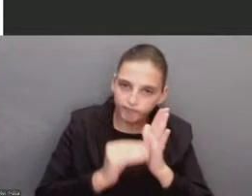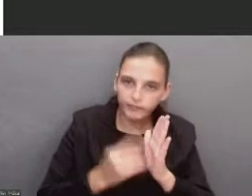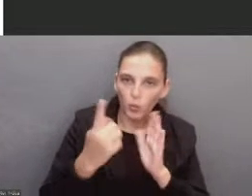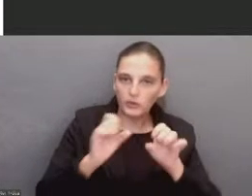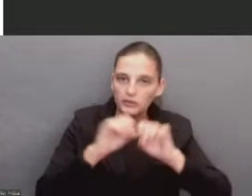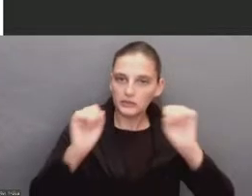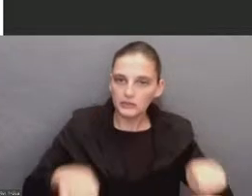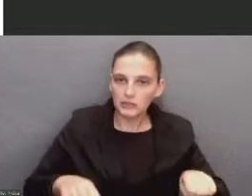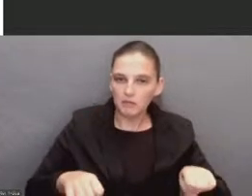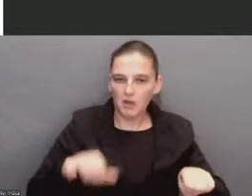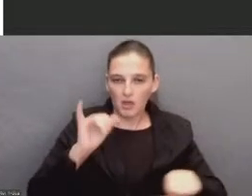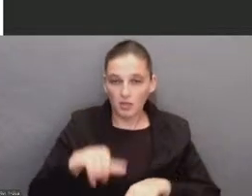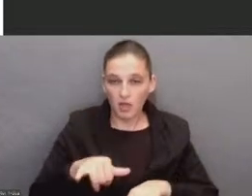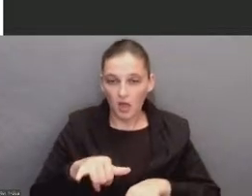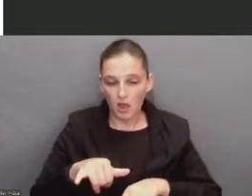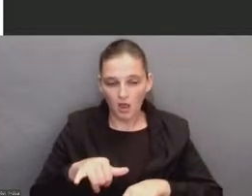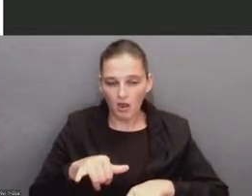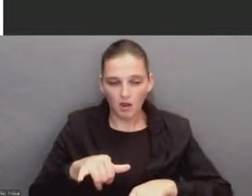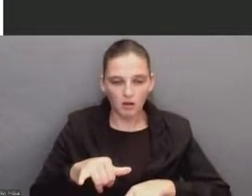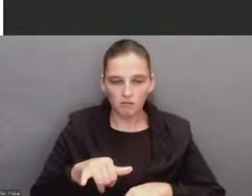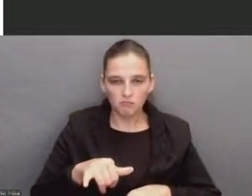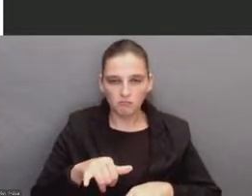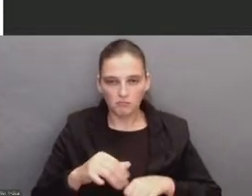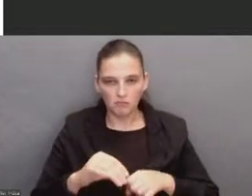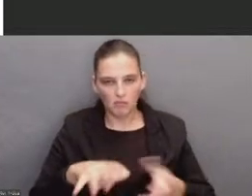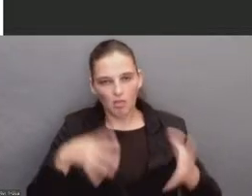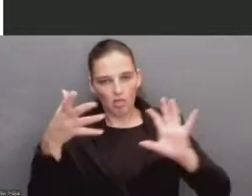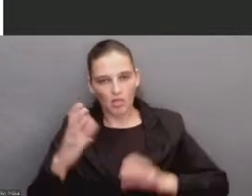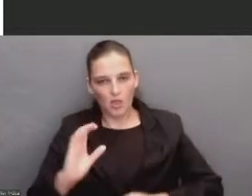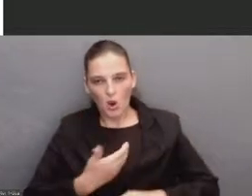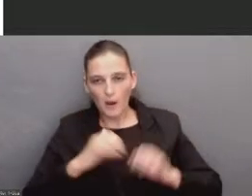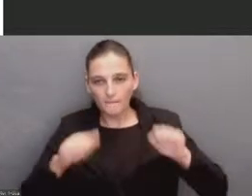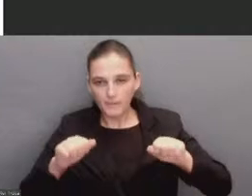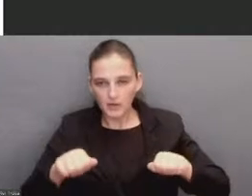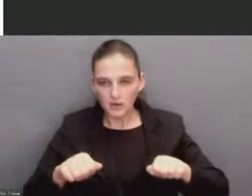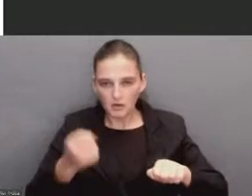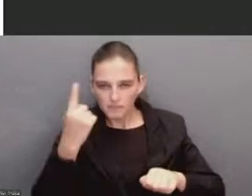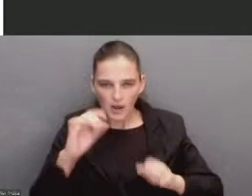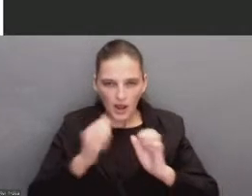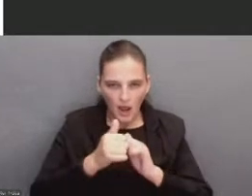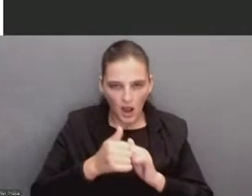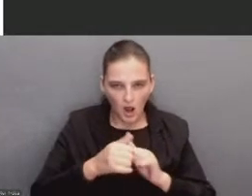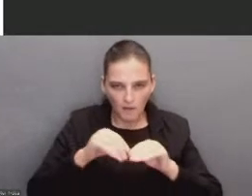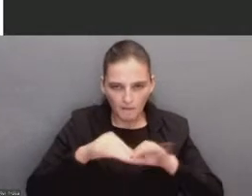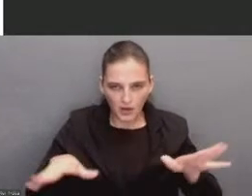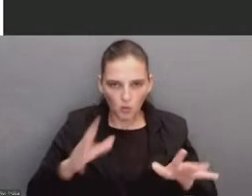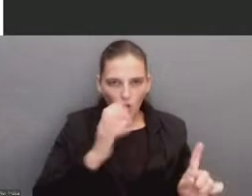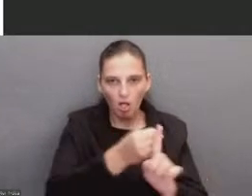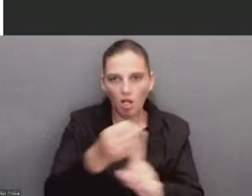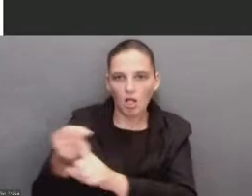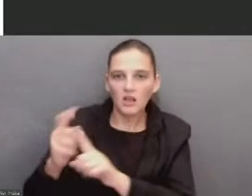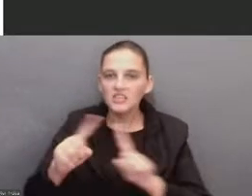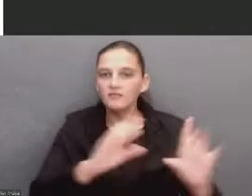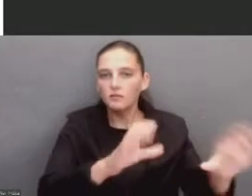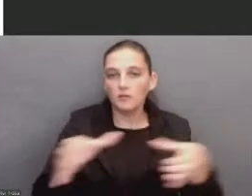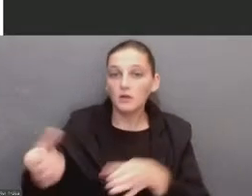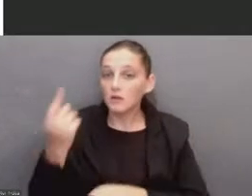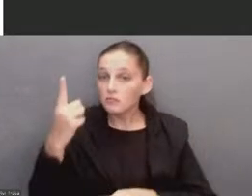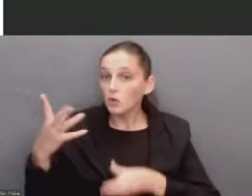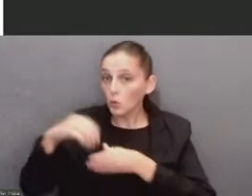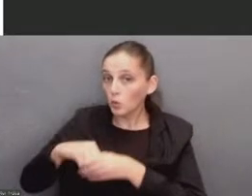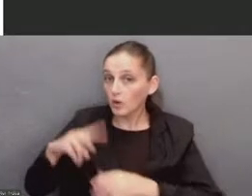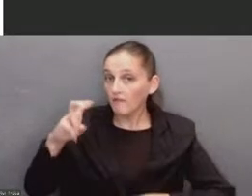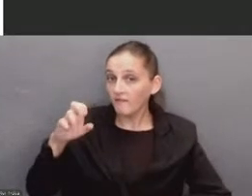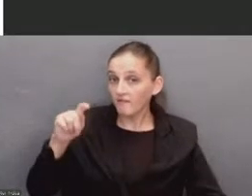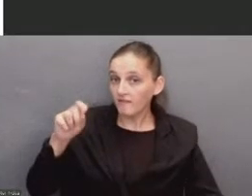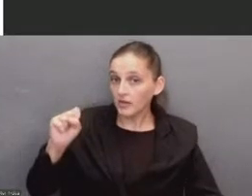to understand how the pandemic is impacting subpopulations, and this includes veterans. This is particularly concerning,